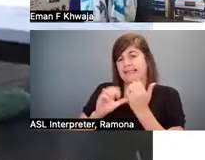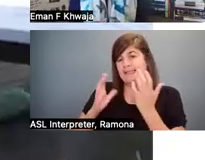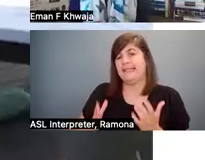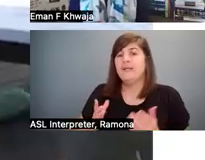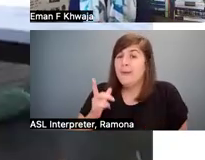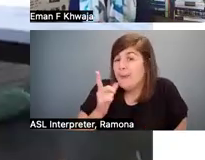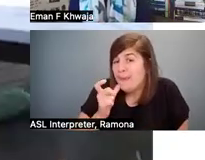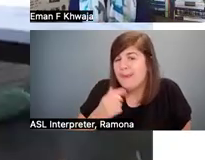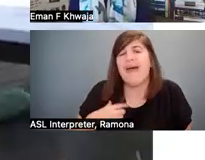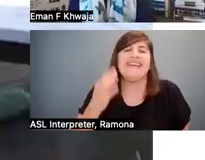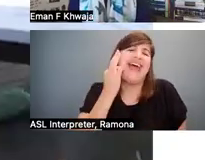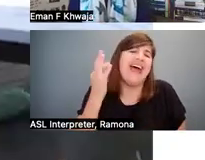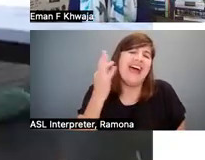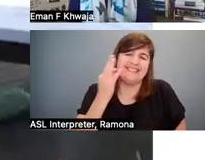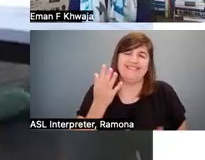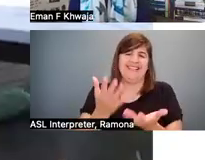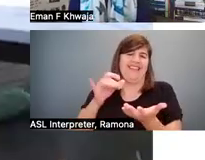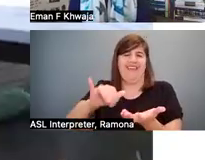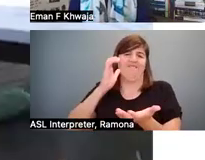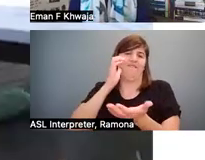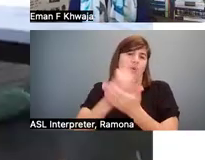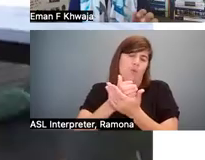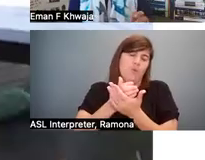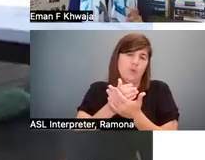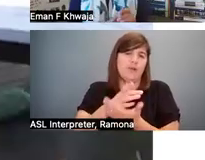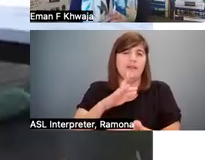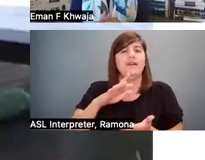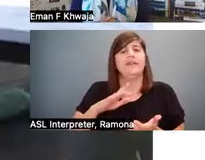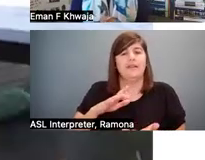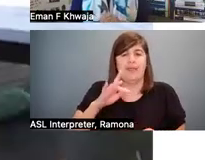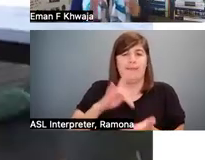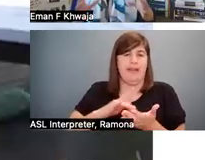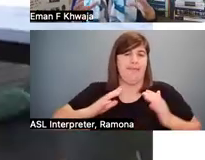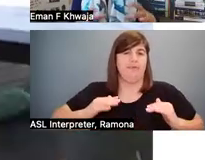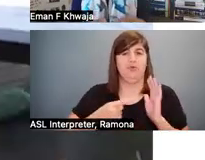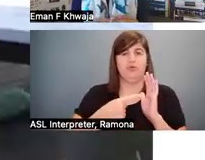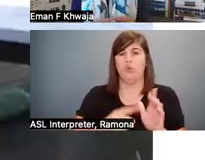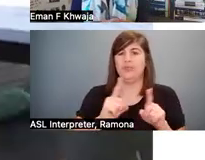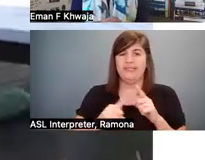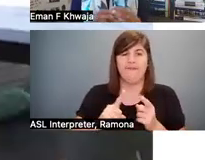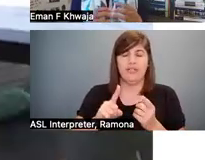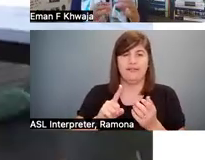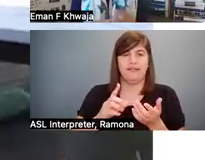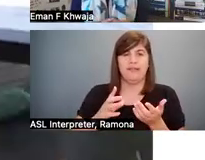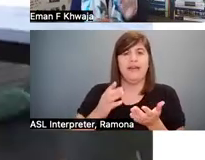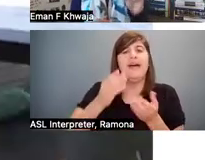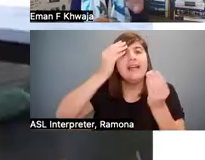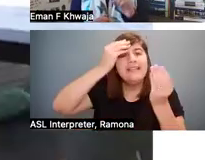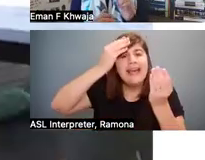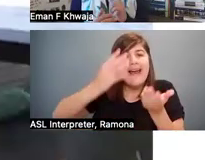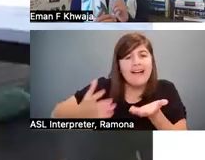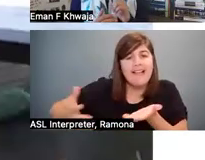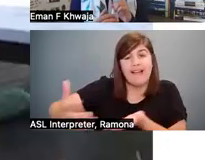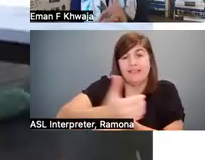cat. And this photo here in the middle at the bottom shows all of the data that we've collected over a period of